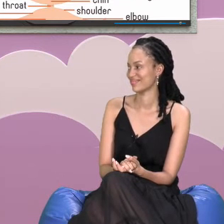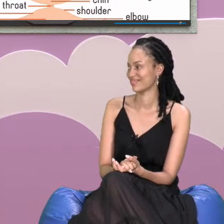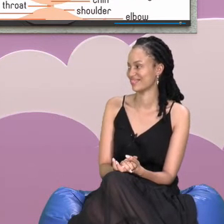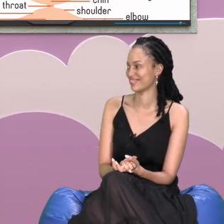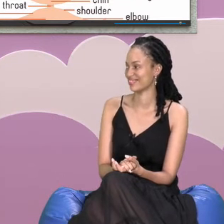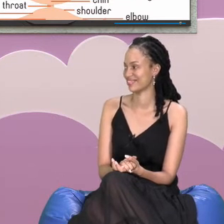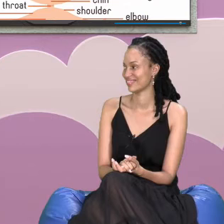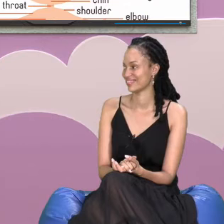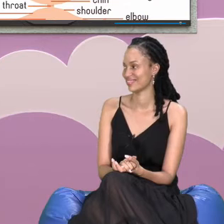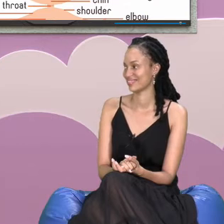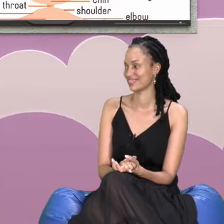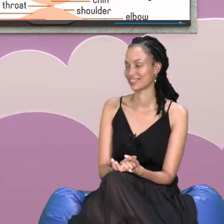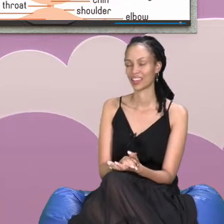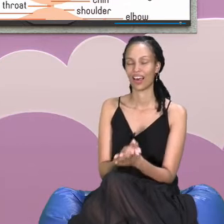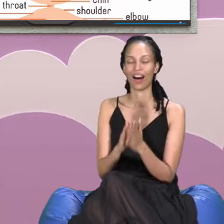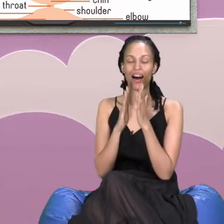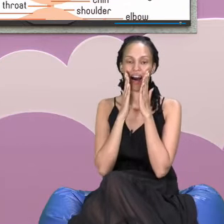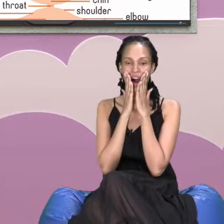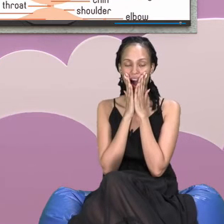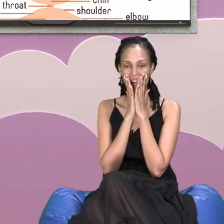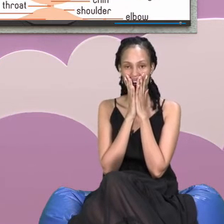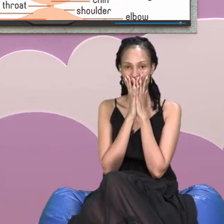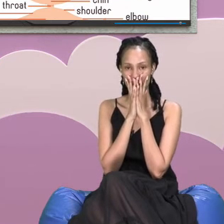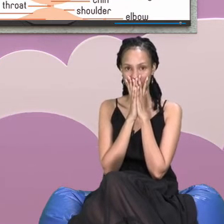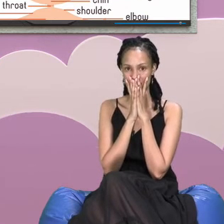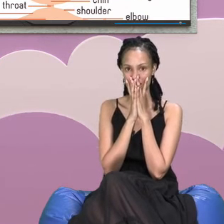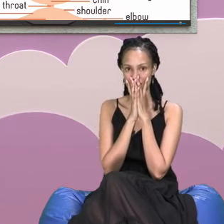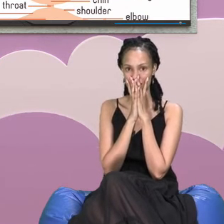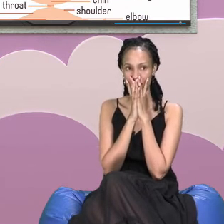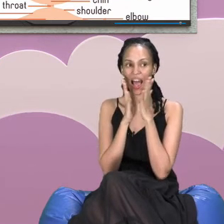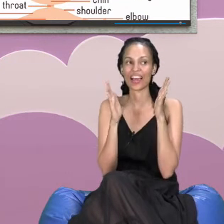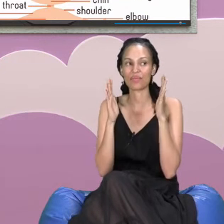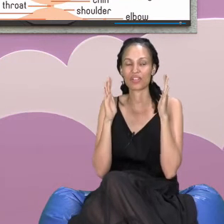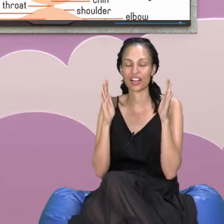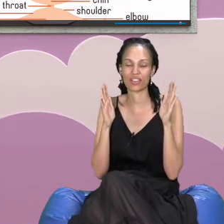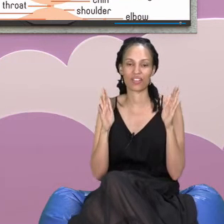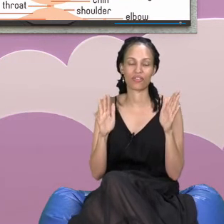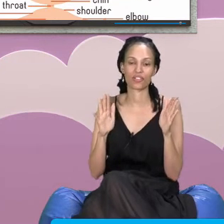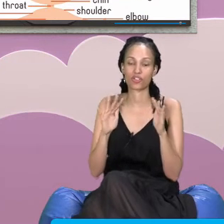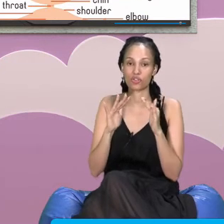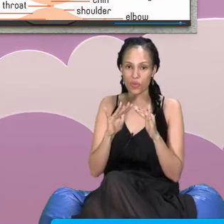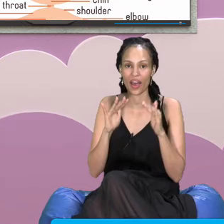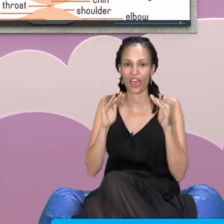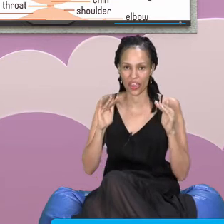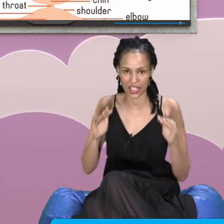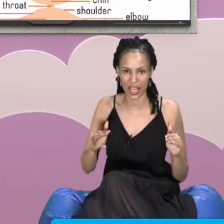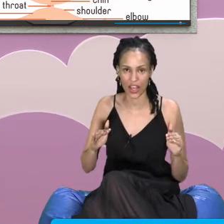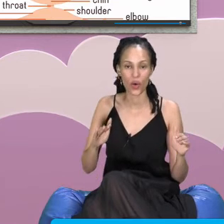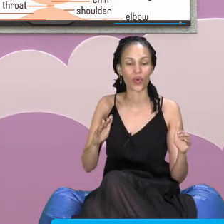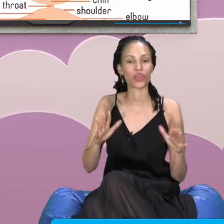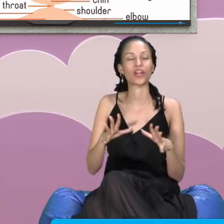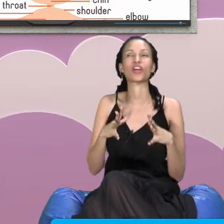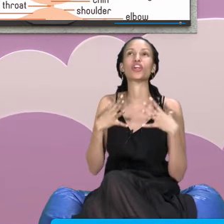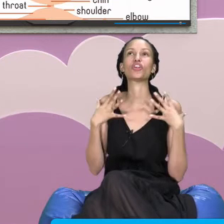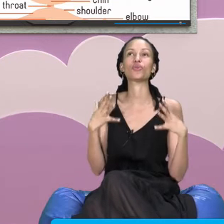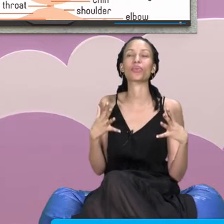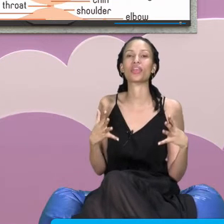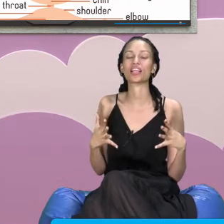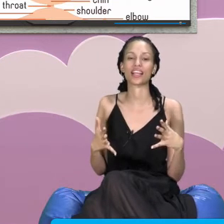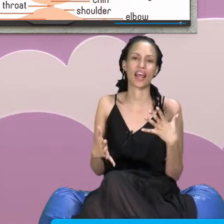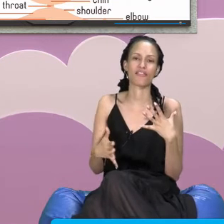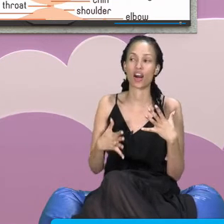what Zoey and Zacky will learn us today. I love those two. I am really looking forward to the day with learning